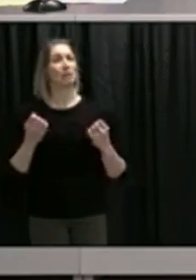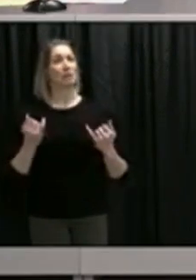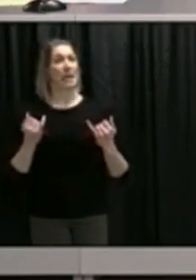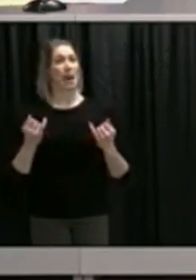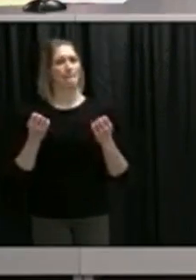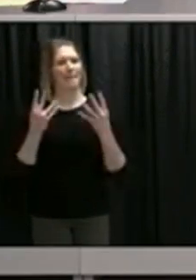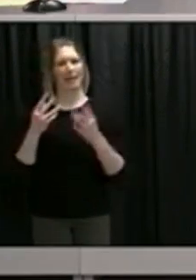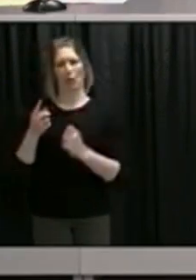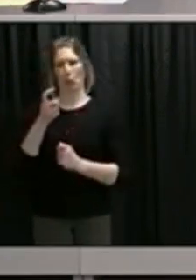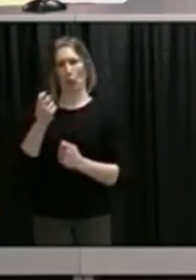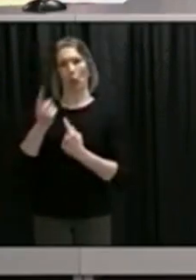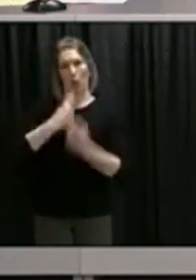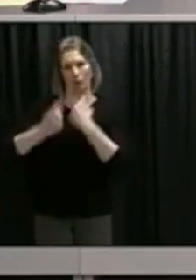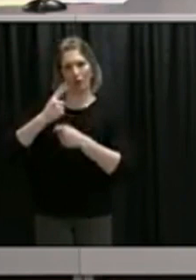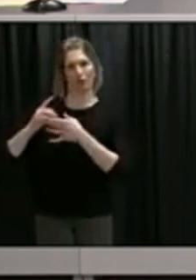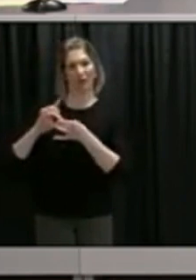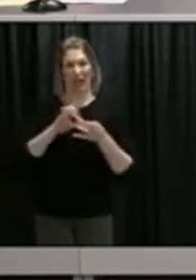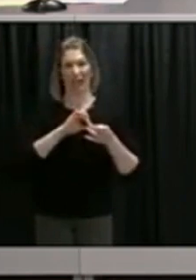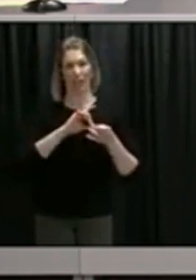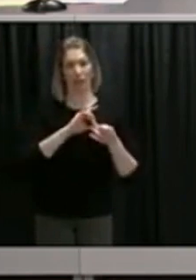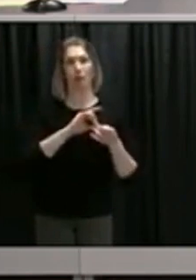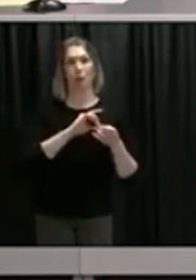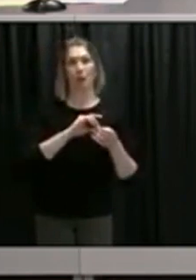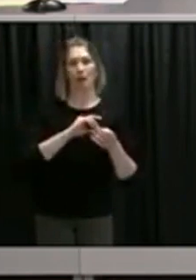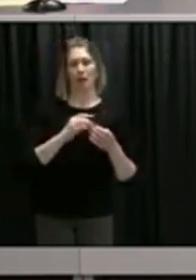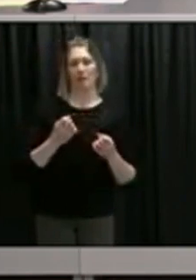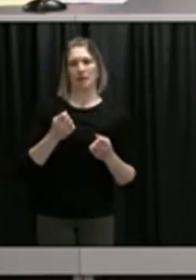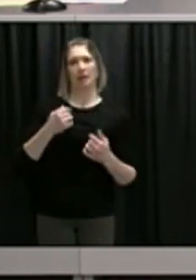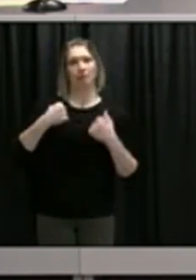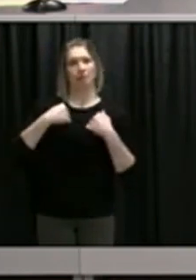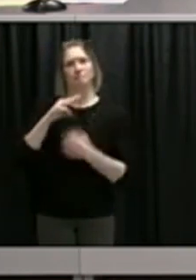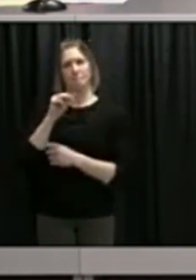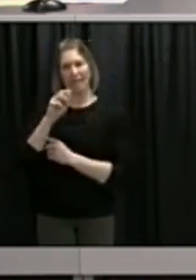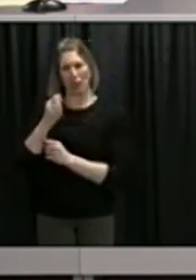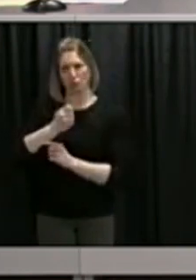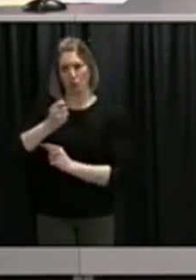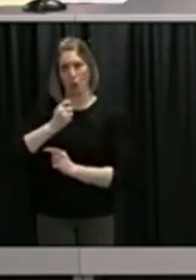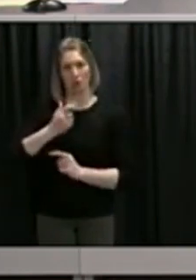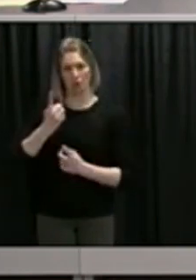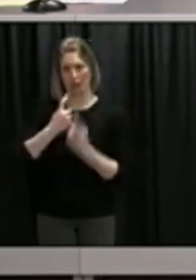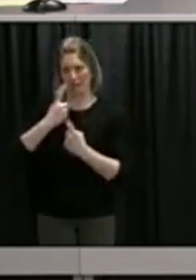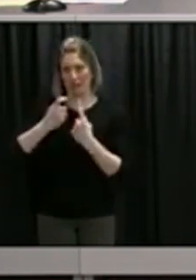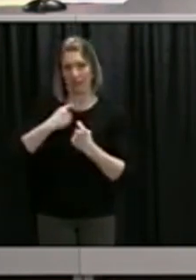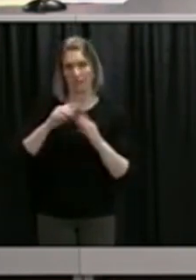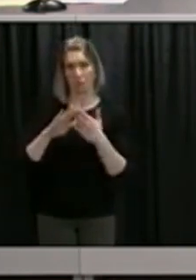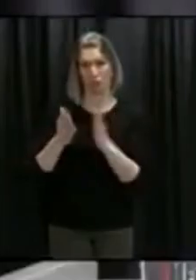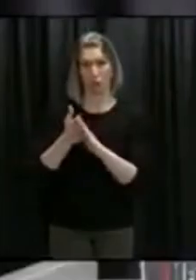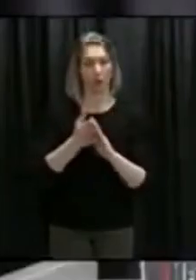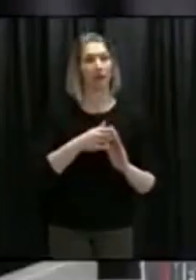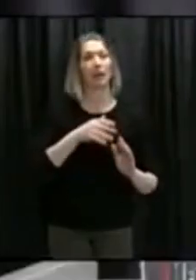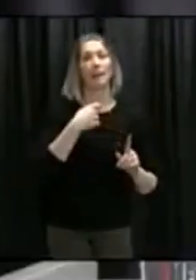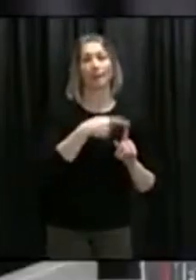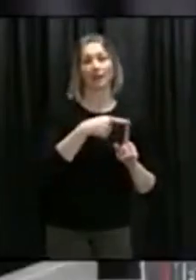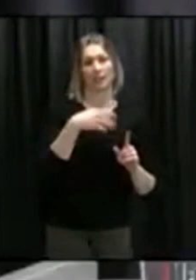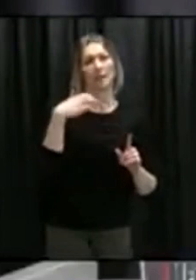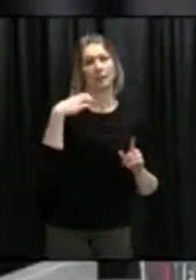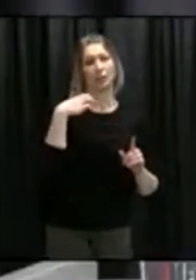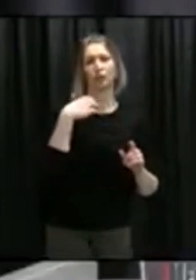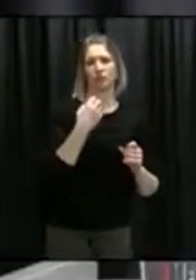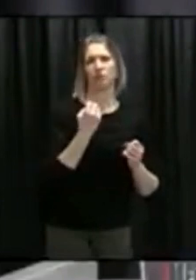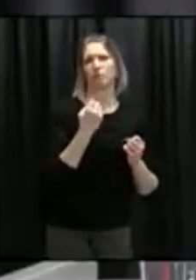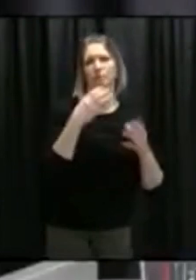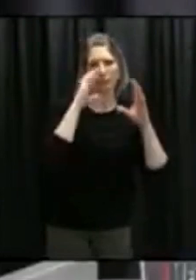From the point of view of travel, I think you really have to ask yourself, is any travel